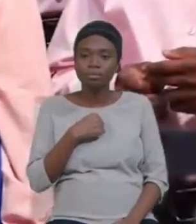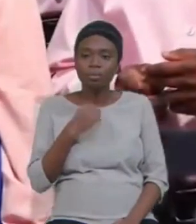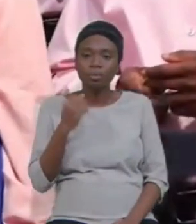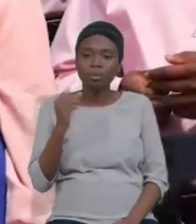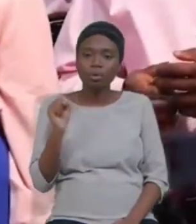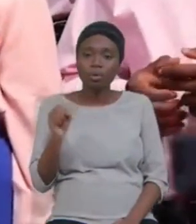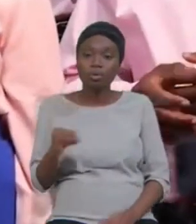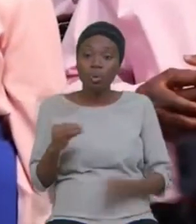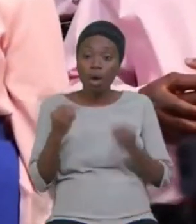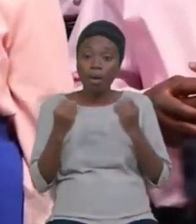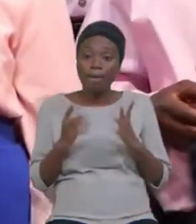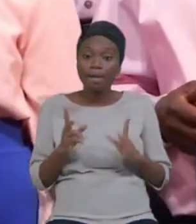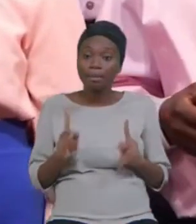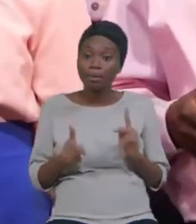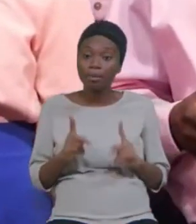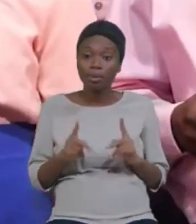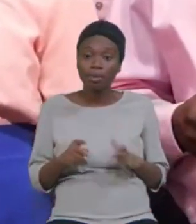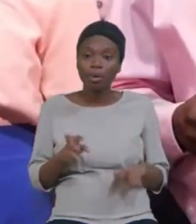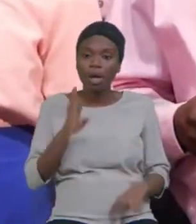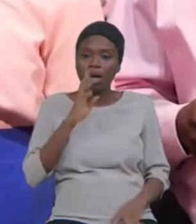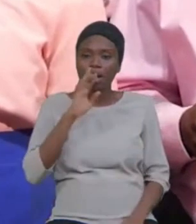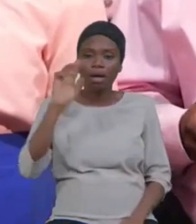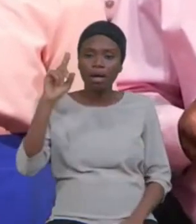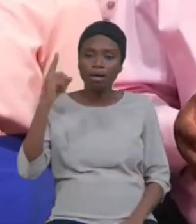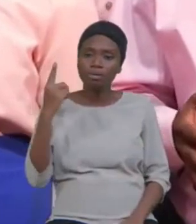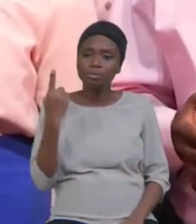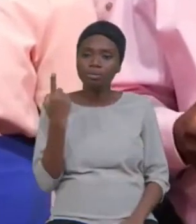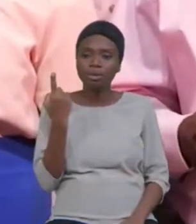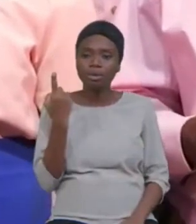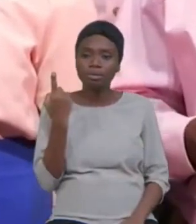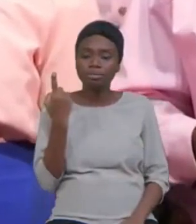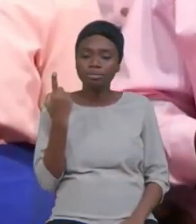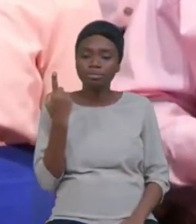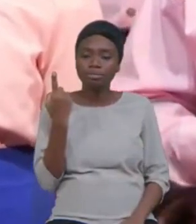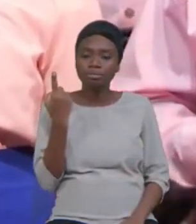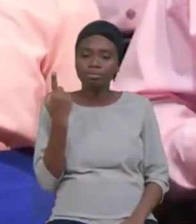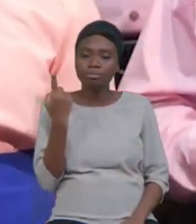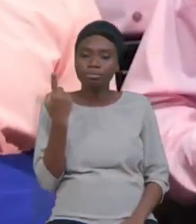So many folks are lonely.